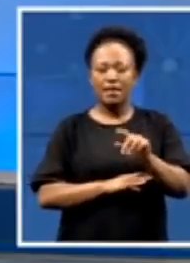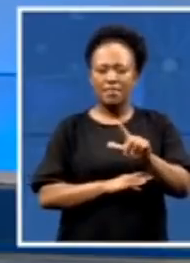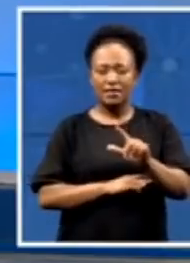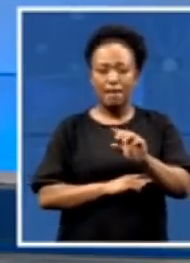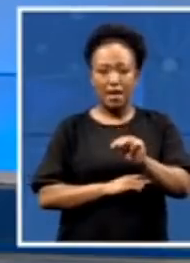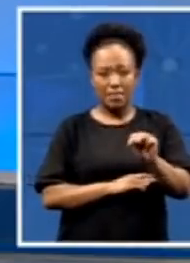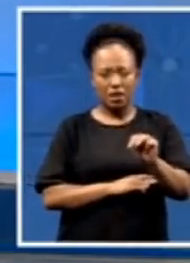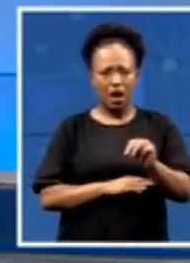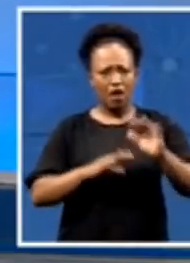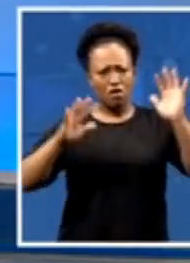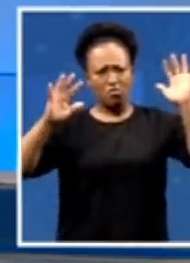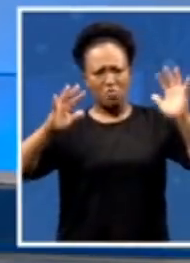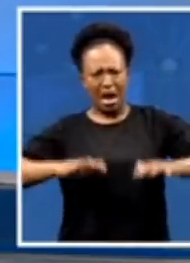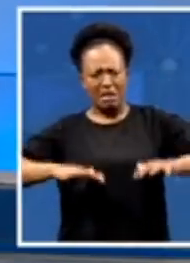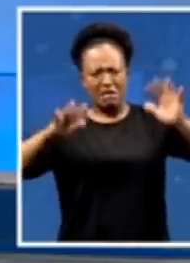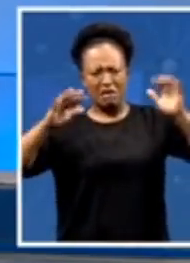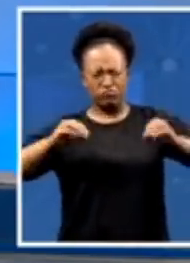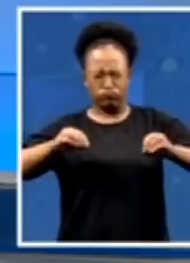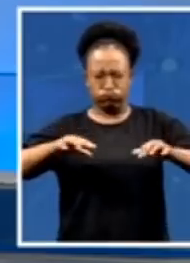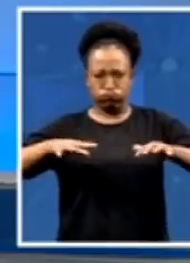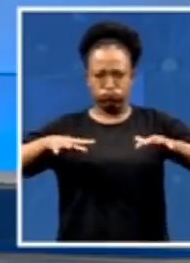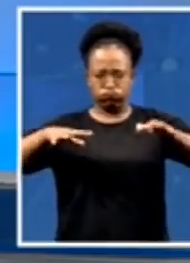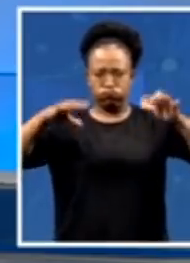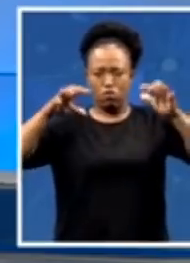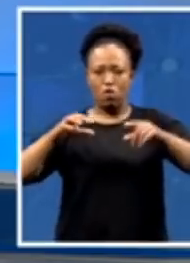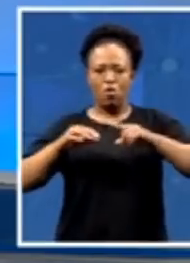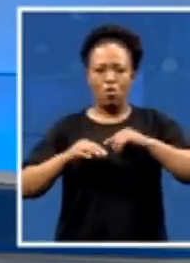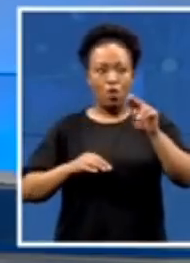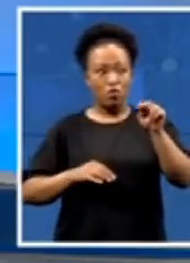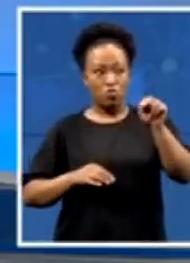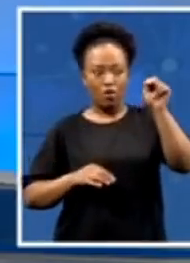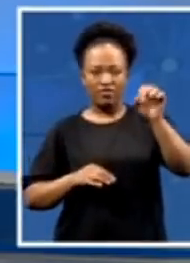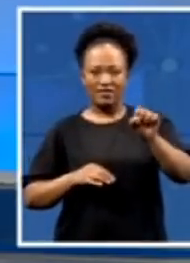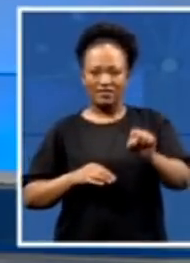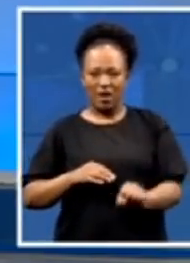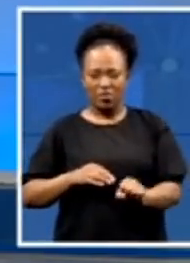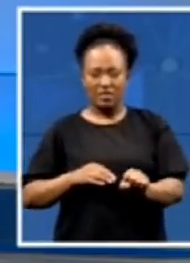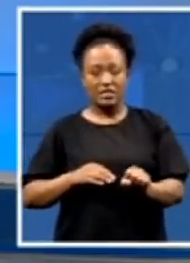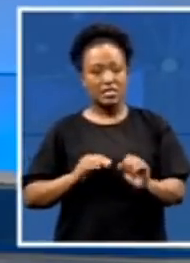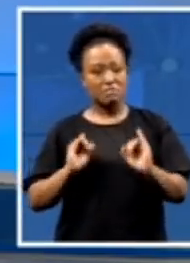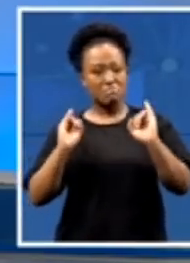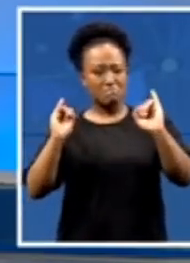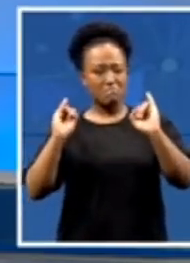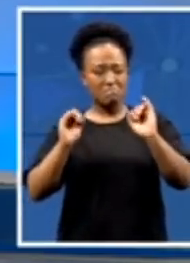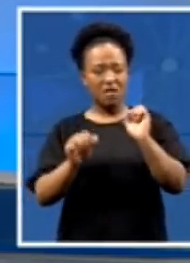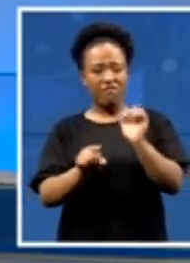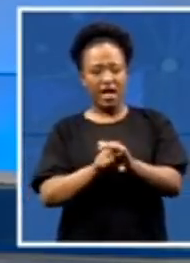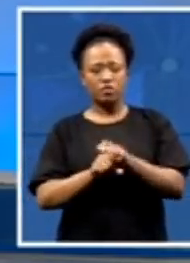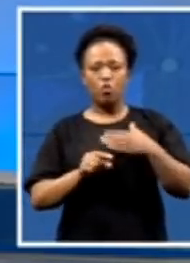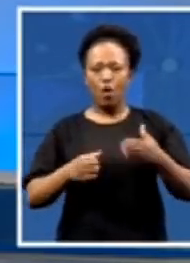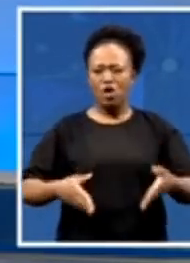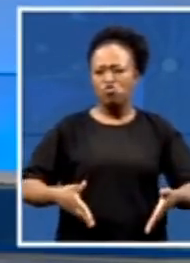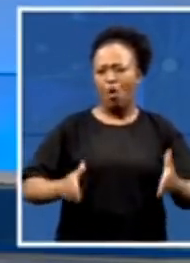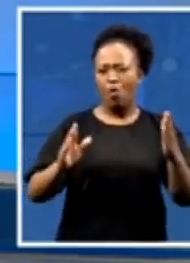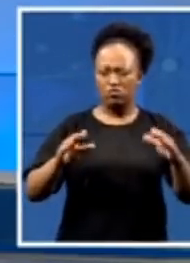in Durban and north and south of the city were heavily affected by flooded roads, mudslides and overflowing